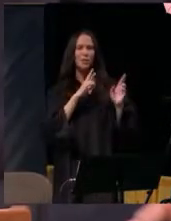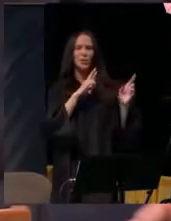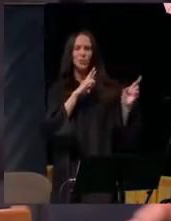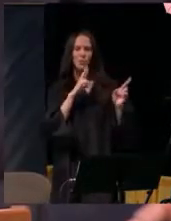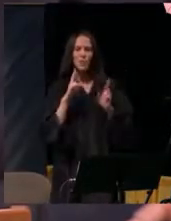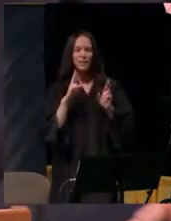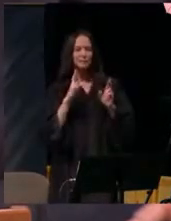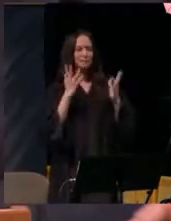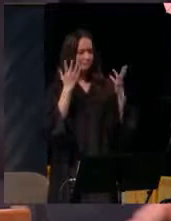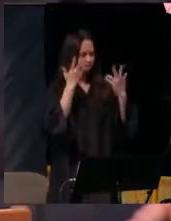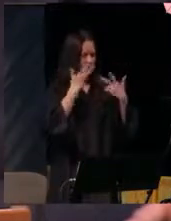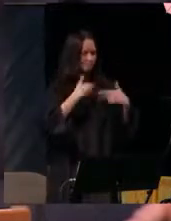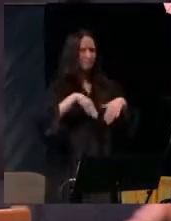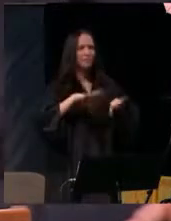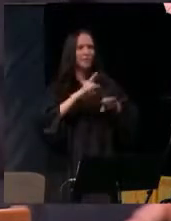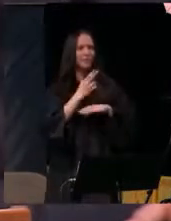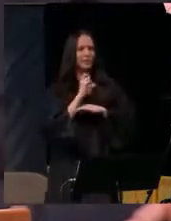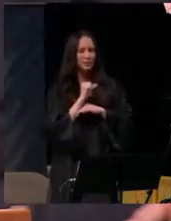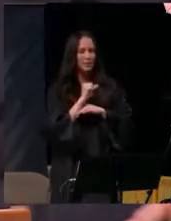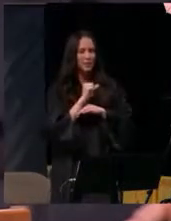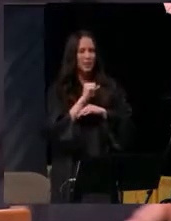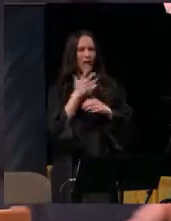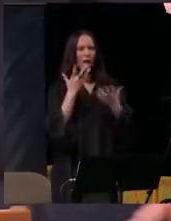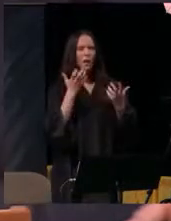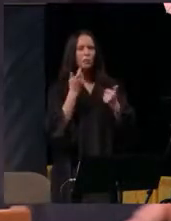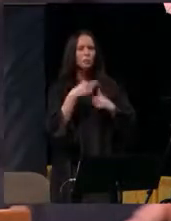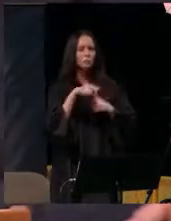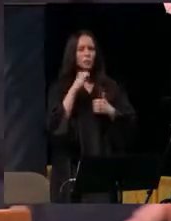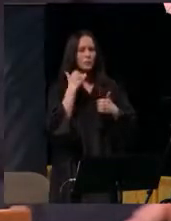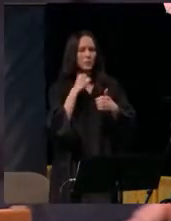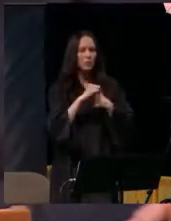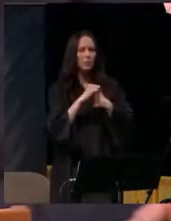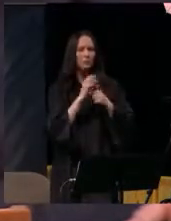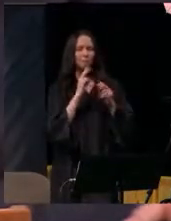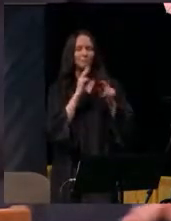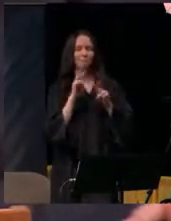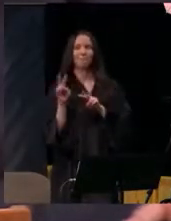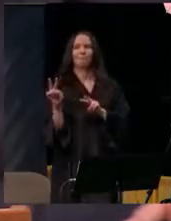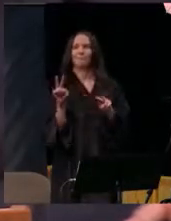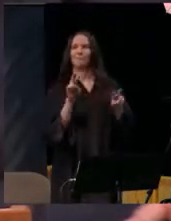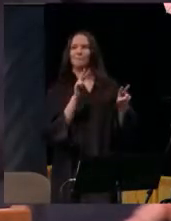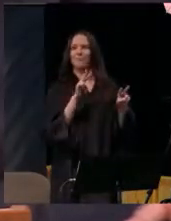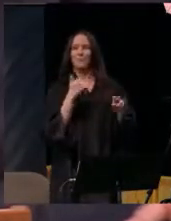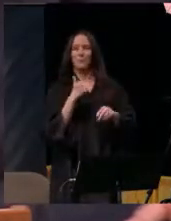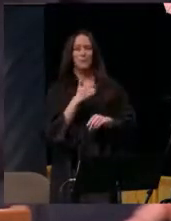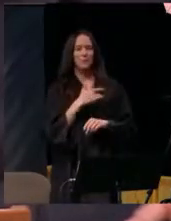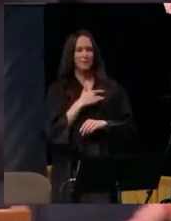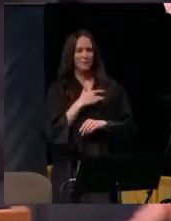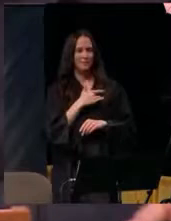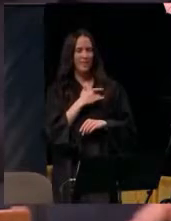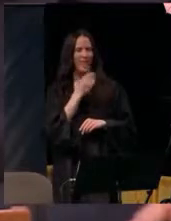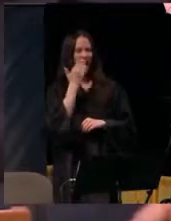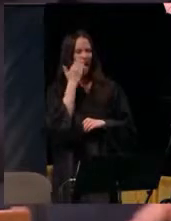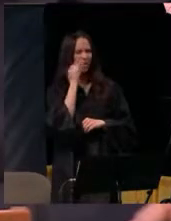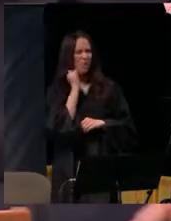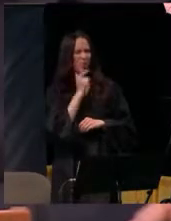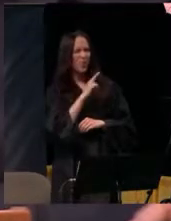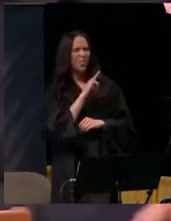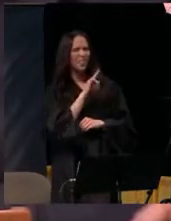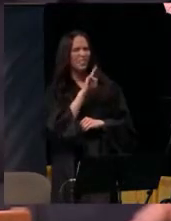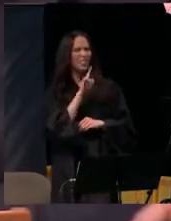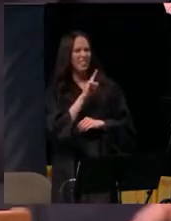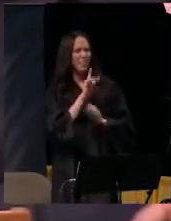collection, I want each one of you to capture these stories for one last time. I know every library book has an expiration